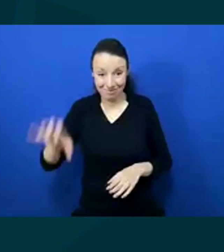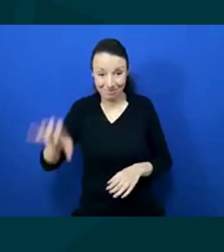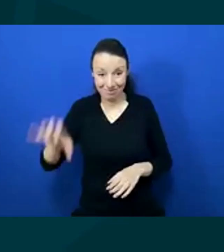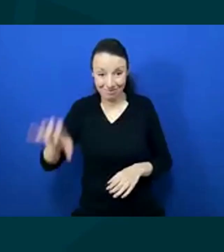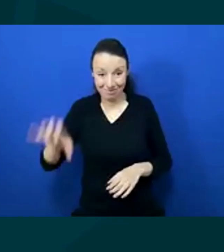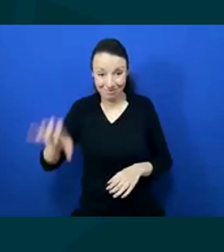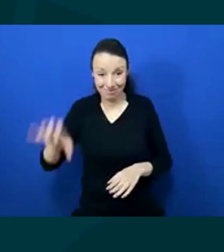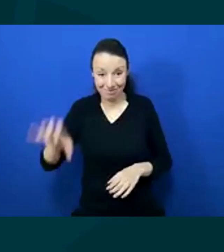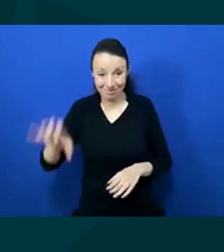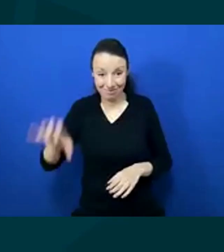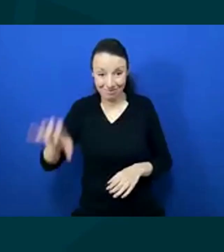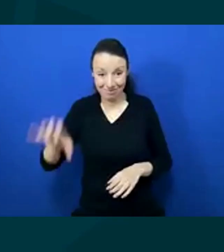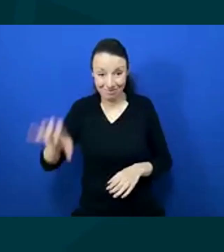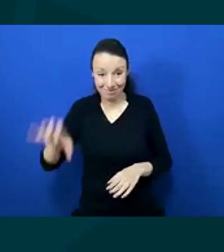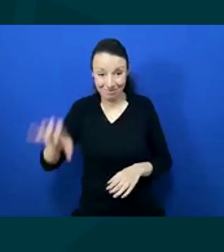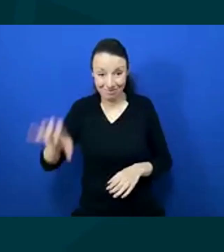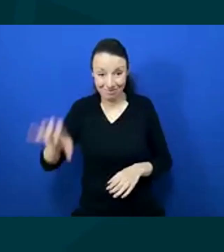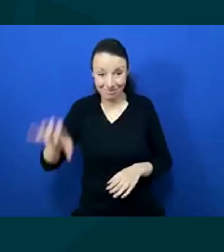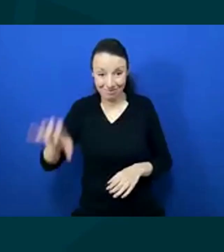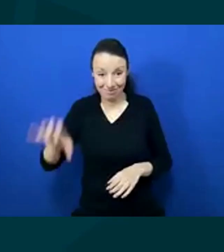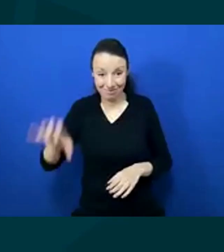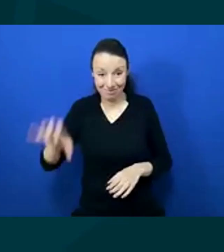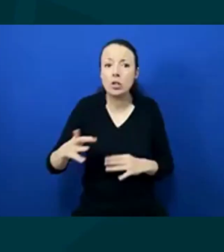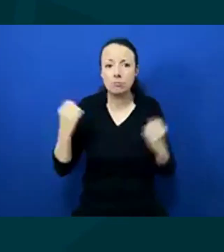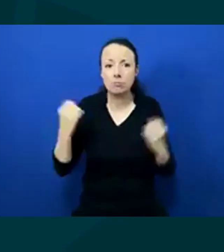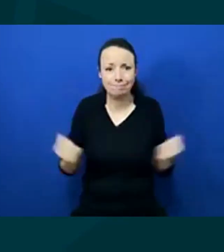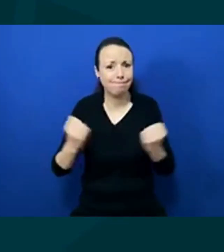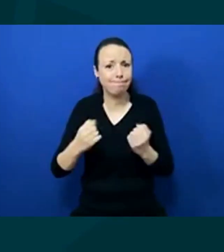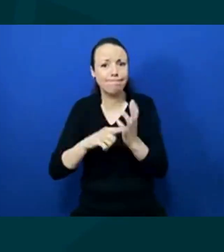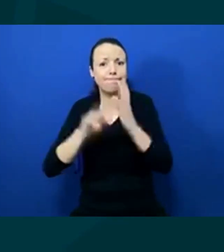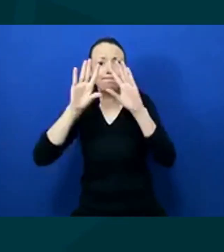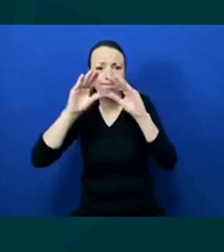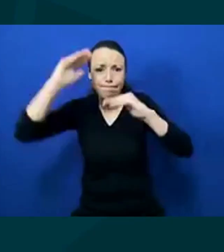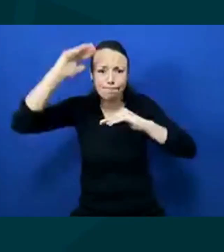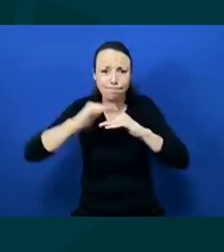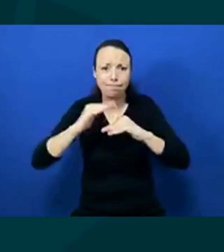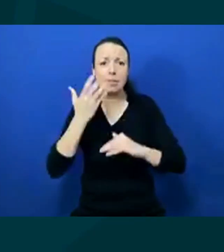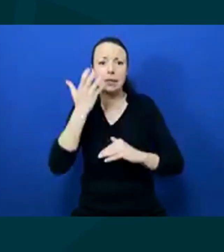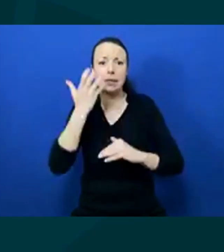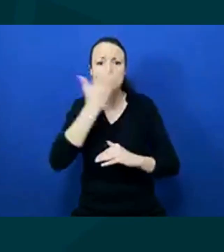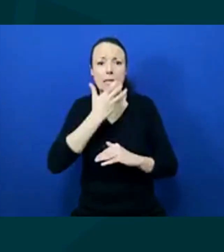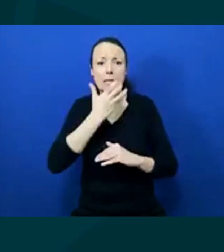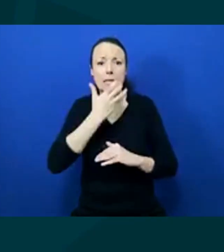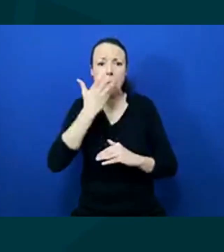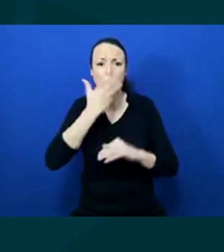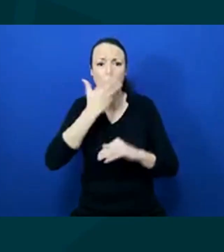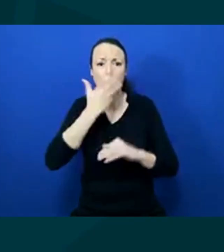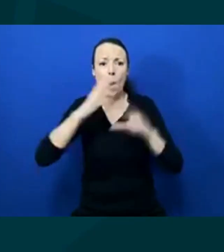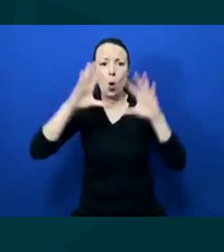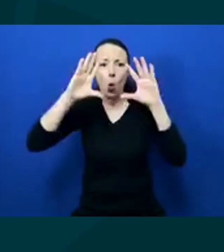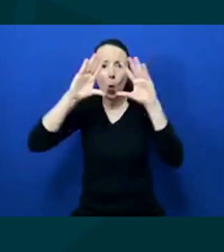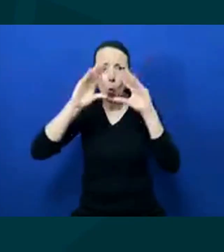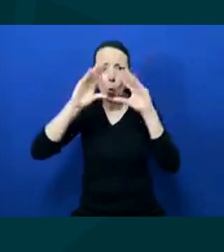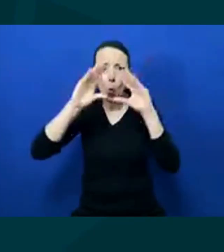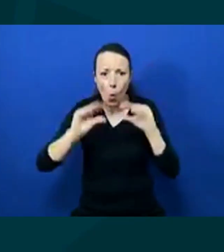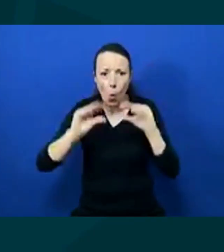that suggested hottest places that have to be taken care of as a priority. And